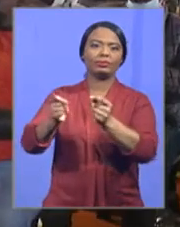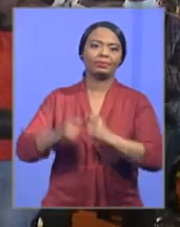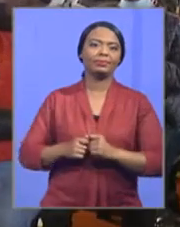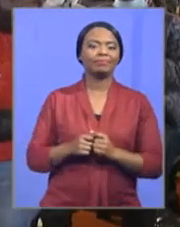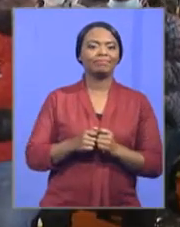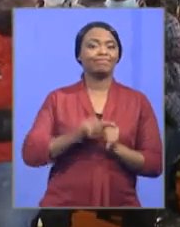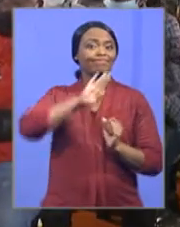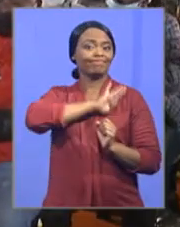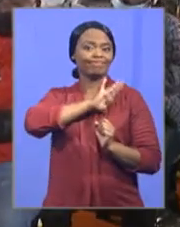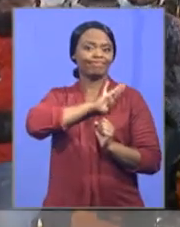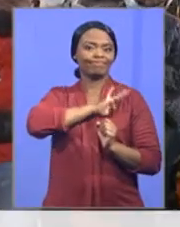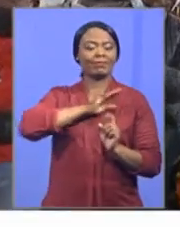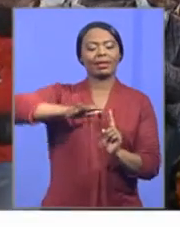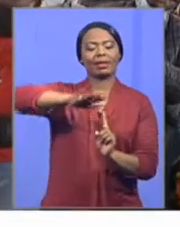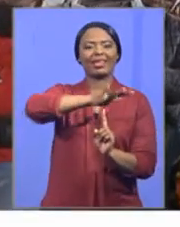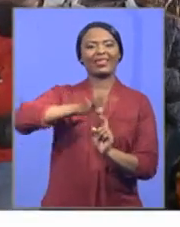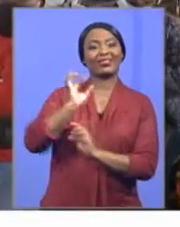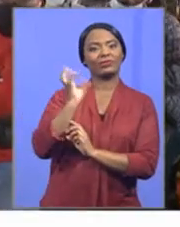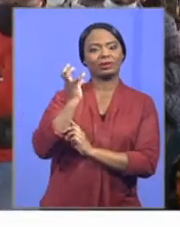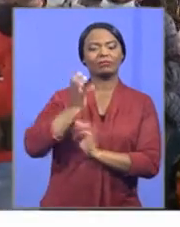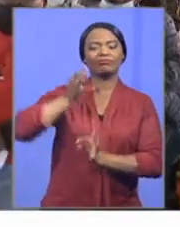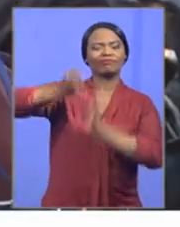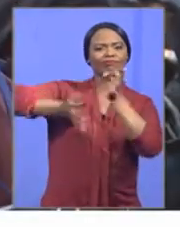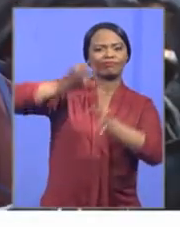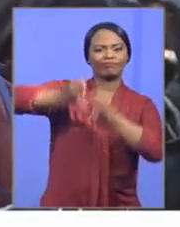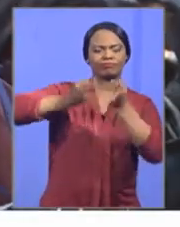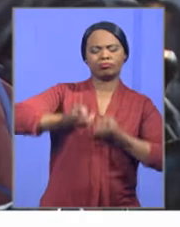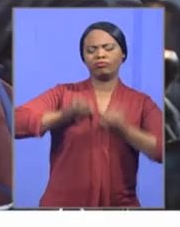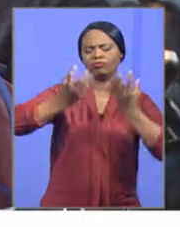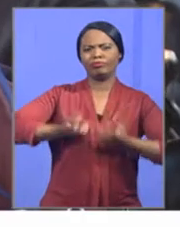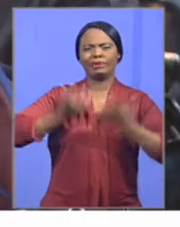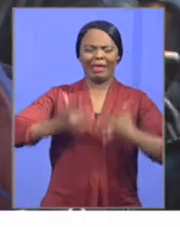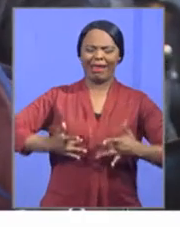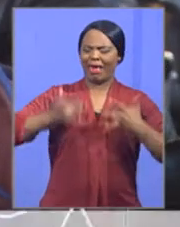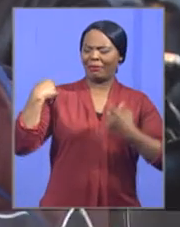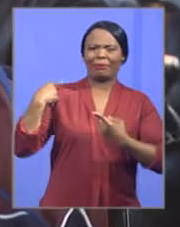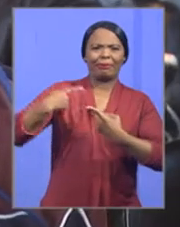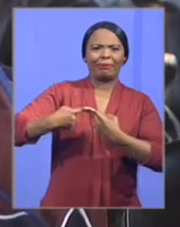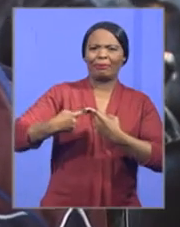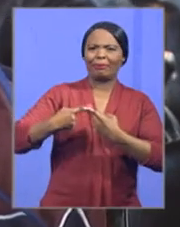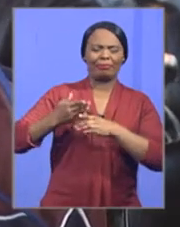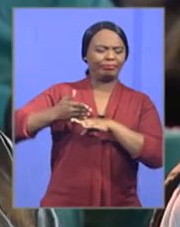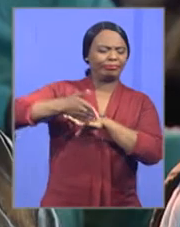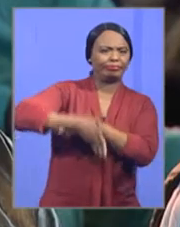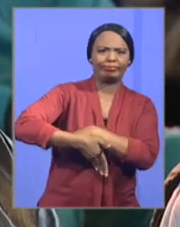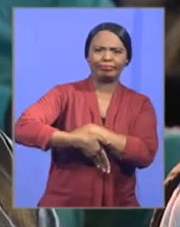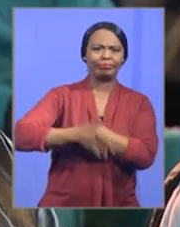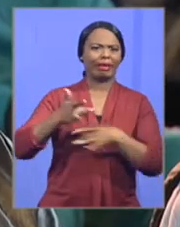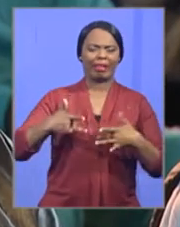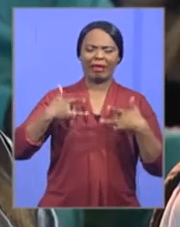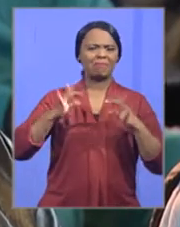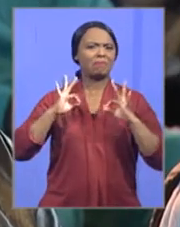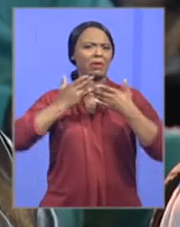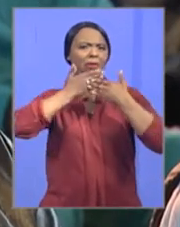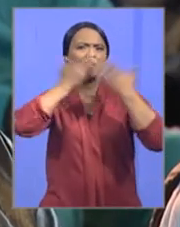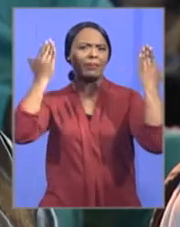Bagaka ba sesole kwa Free State ba tlhalositse maemo a sa jeseng diwelang a botshelo ba bona ba re maiteko a bona a go fetola maemo go